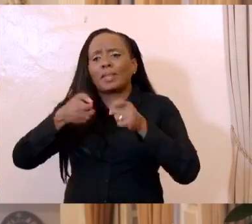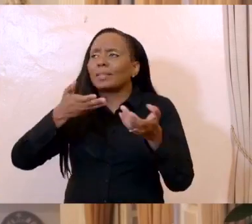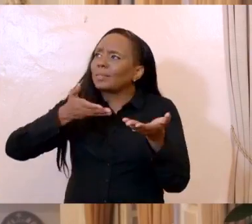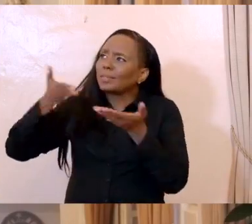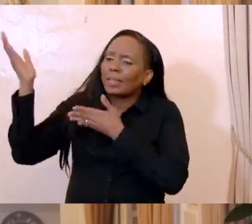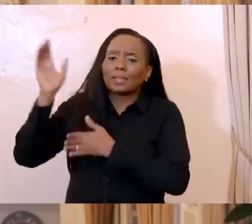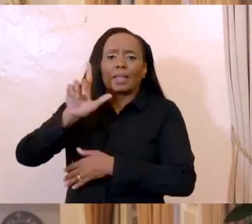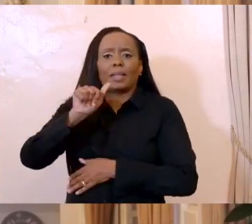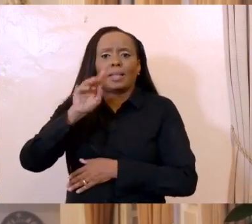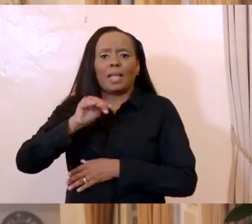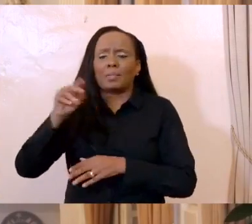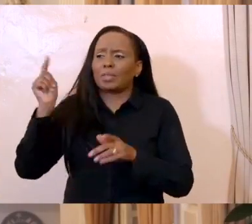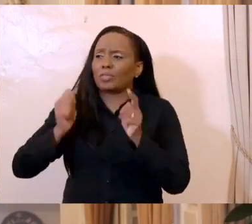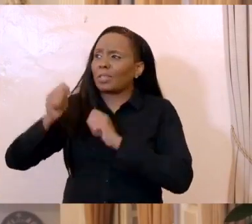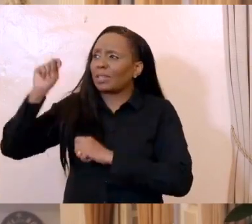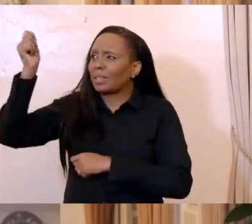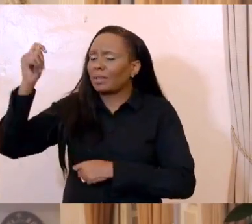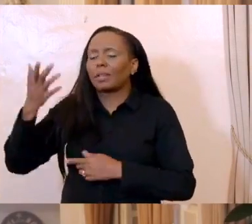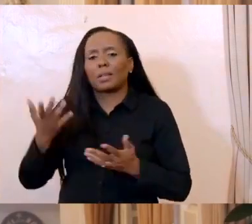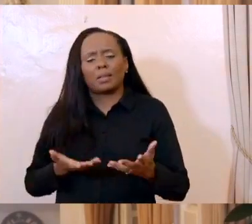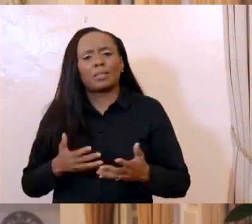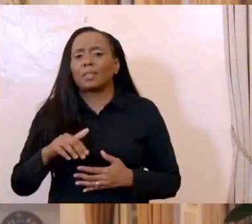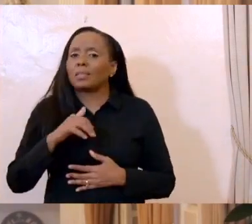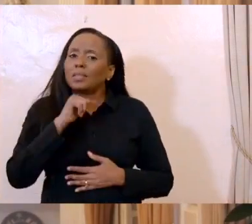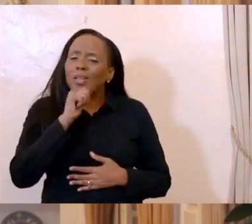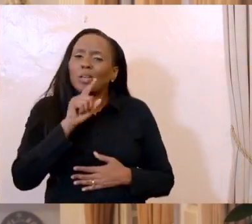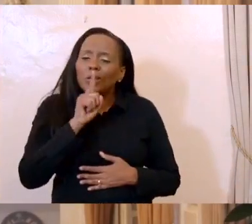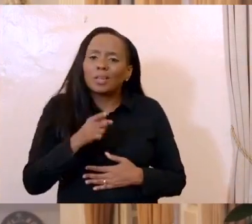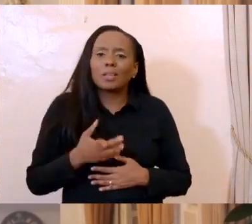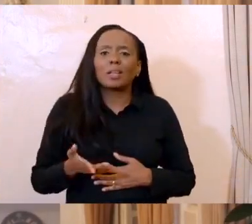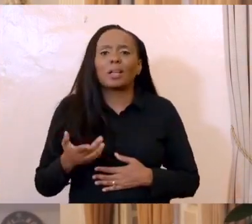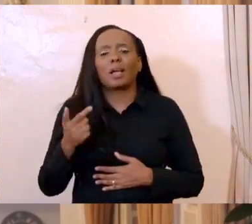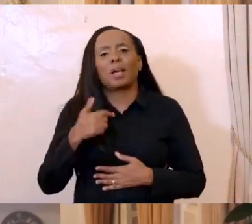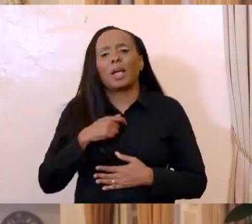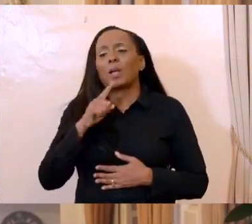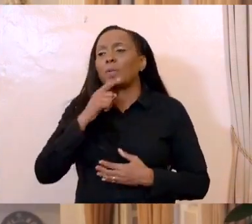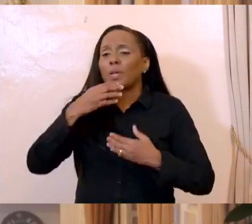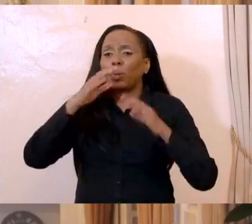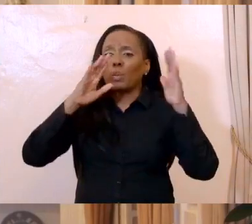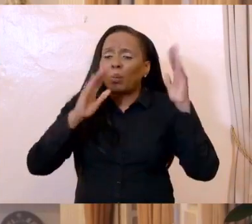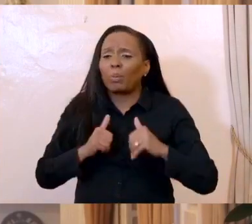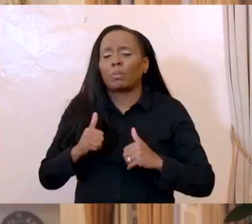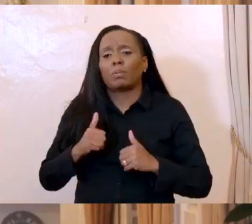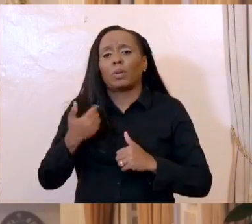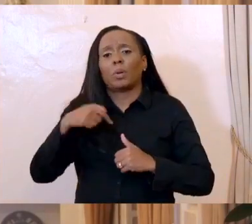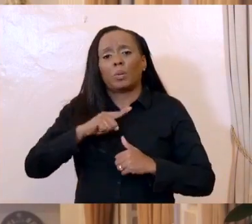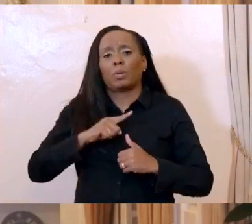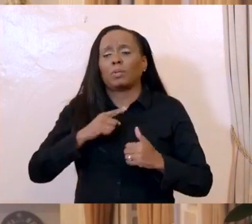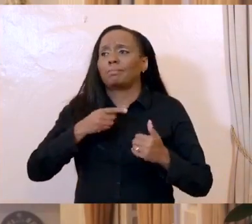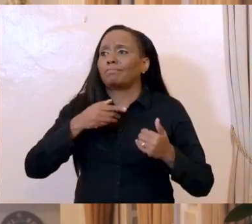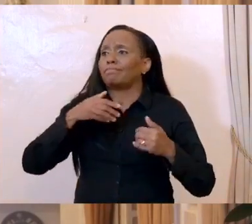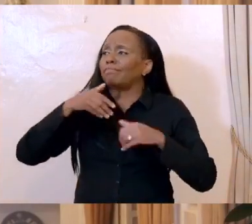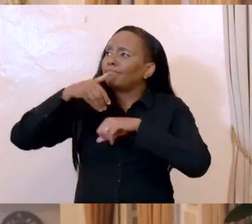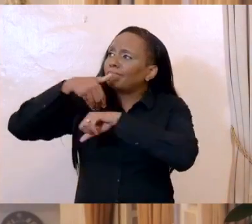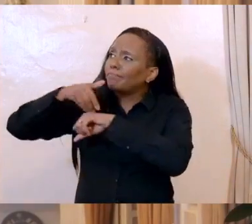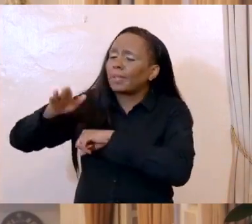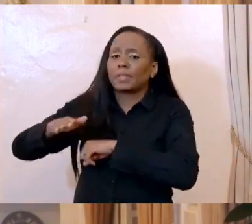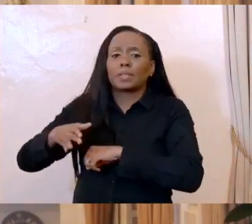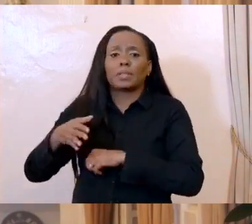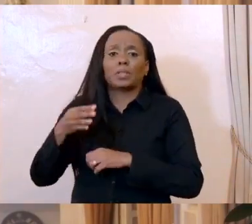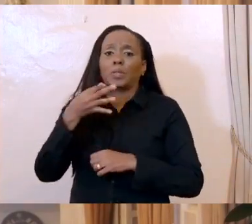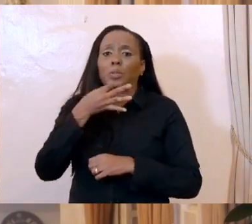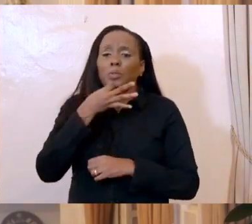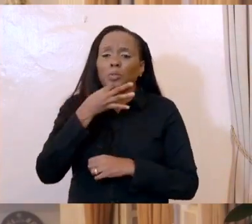and I wish we could have gotten the samples to CARFA sooner. But we were not able to do